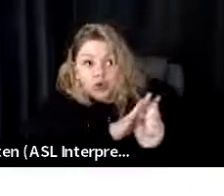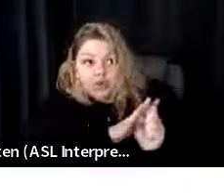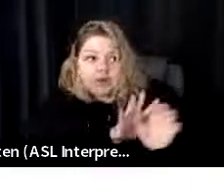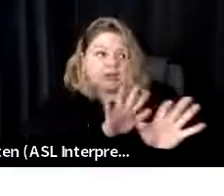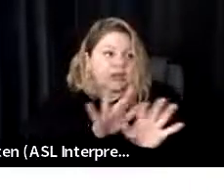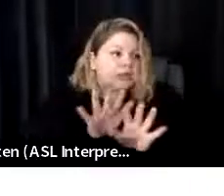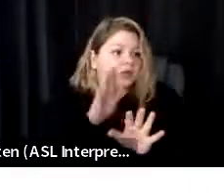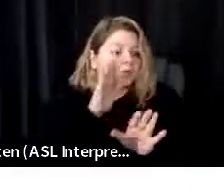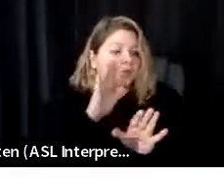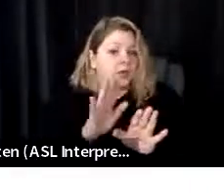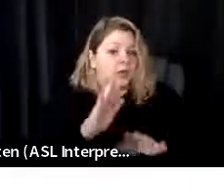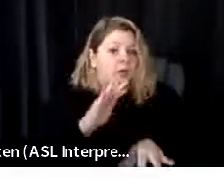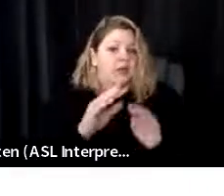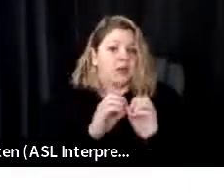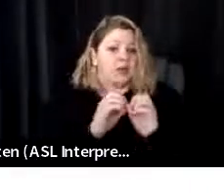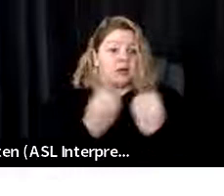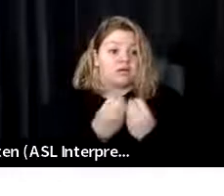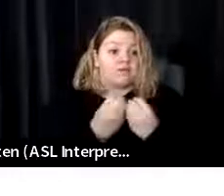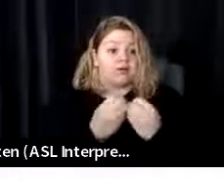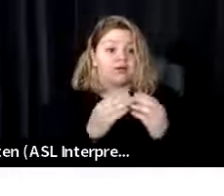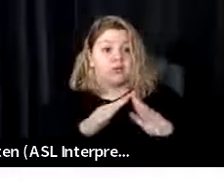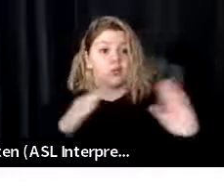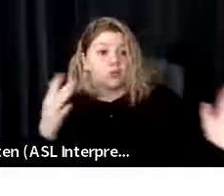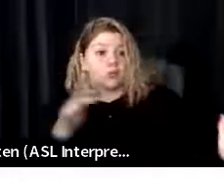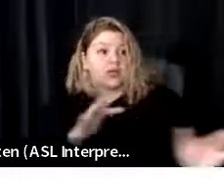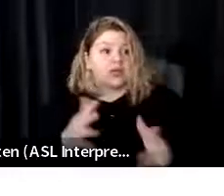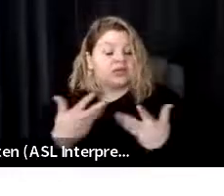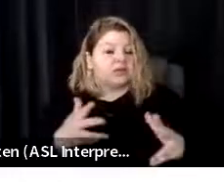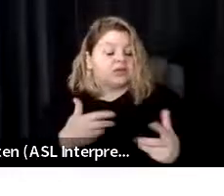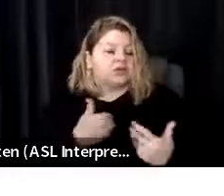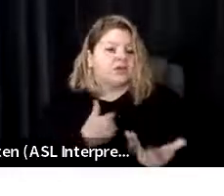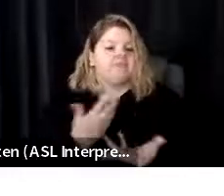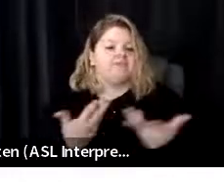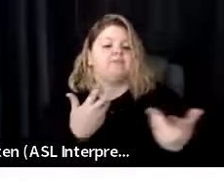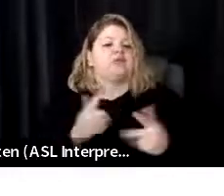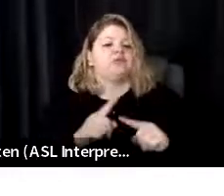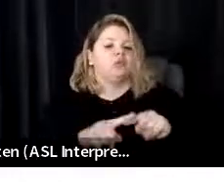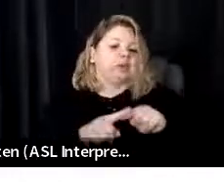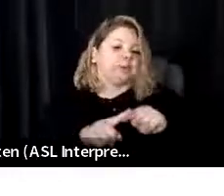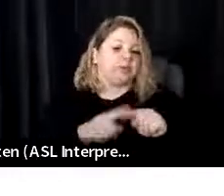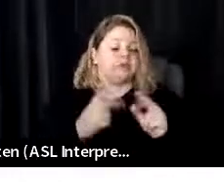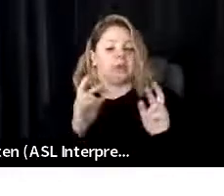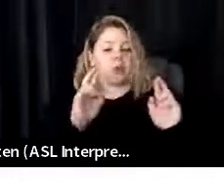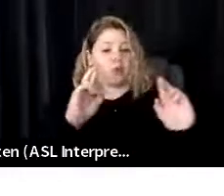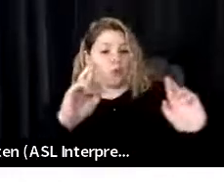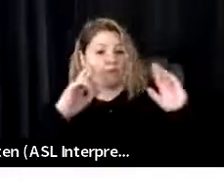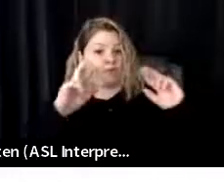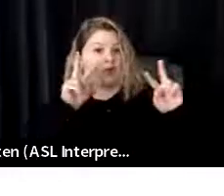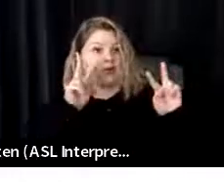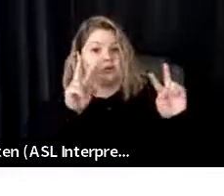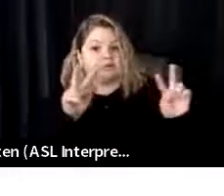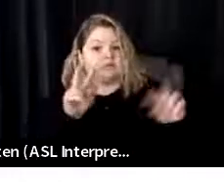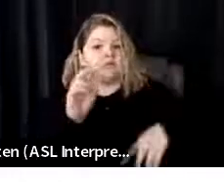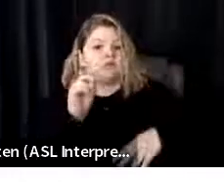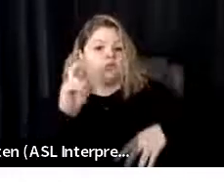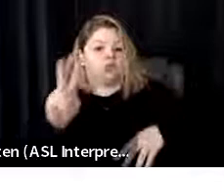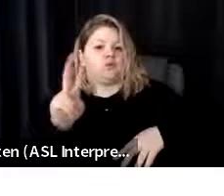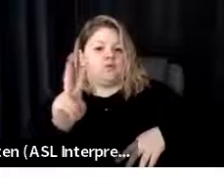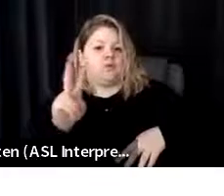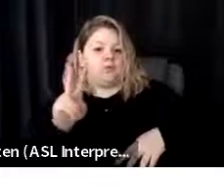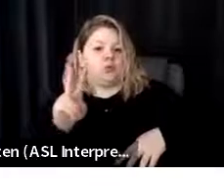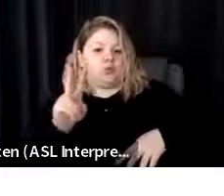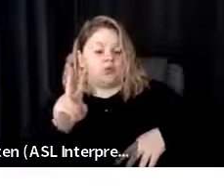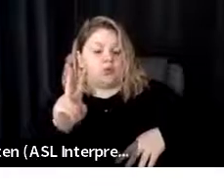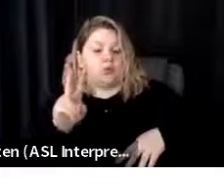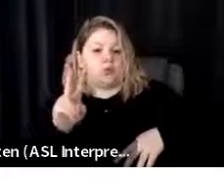getting up and running in terms of getting furniture and everything. But it's envisioned that at the moment, the August meeting would